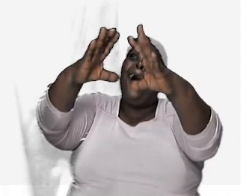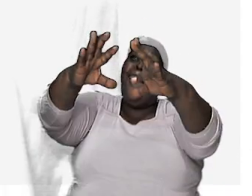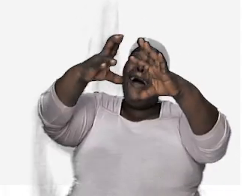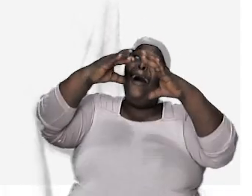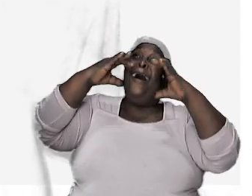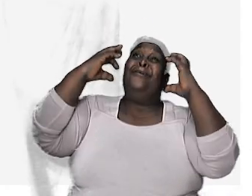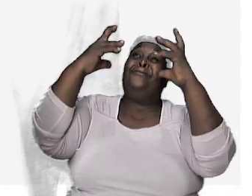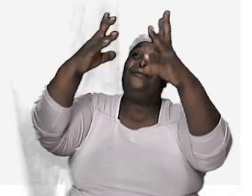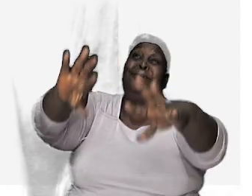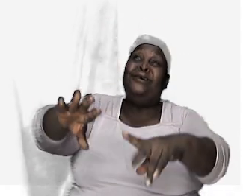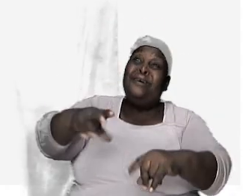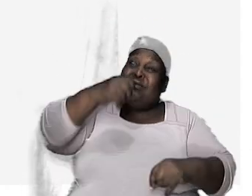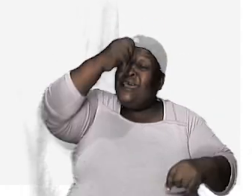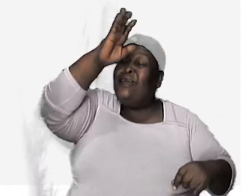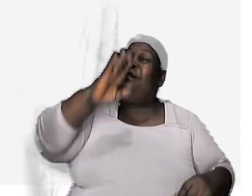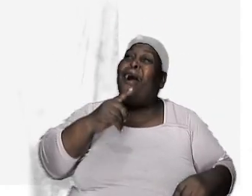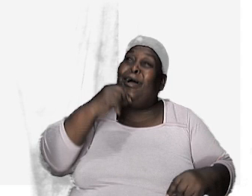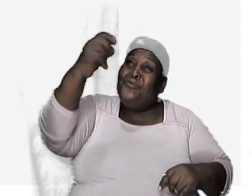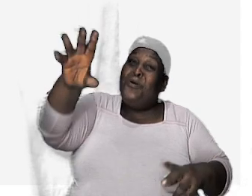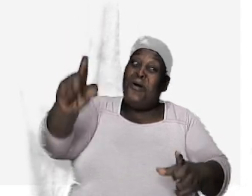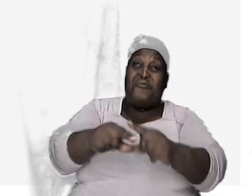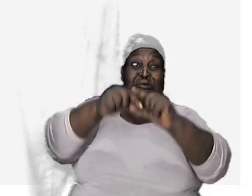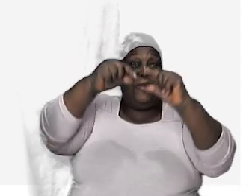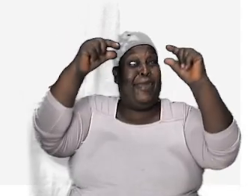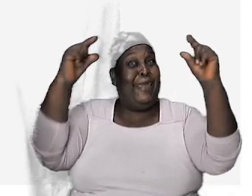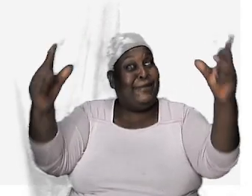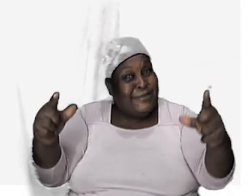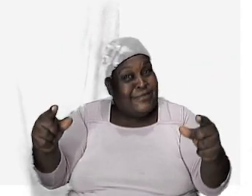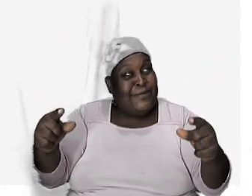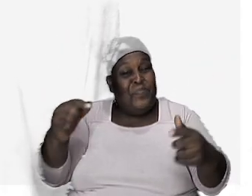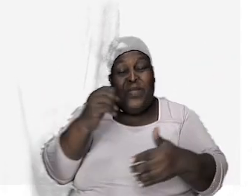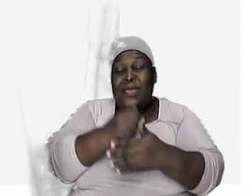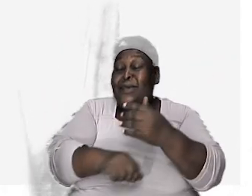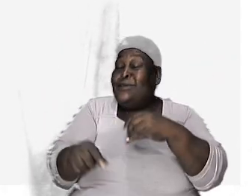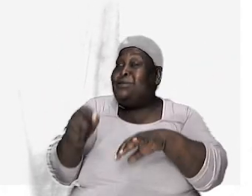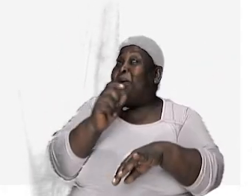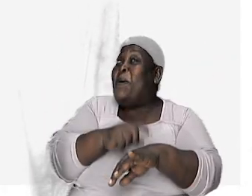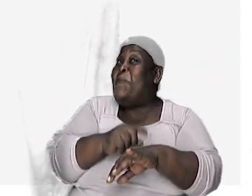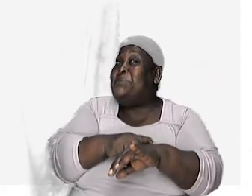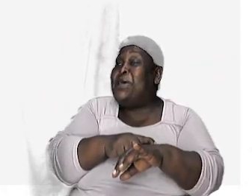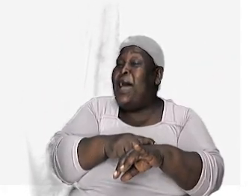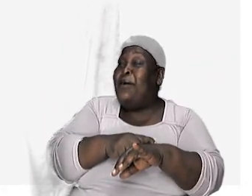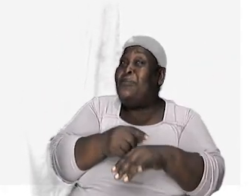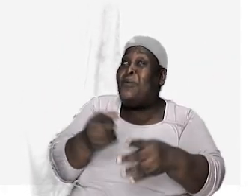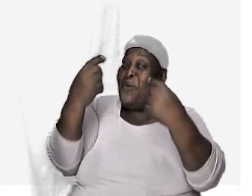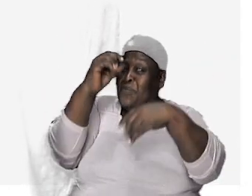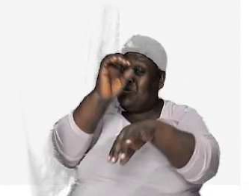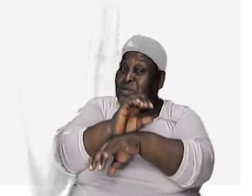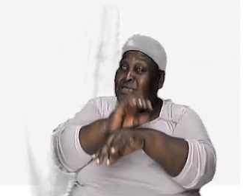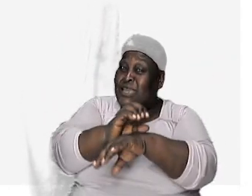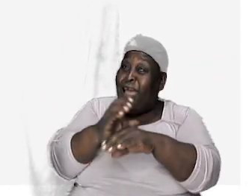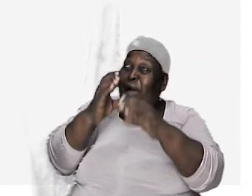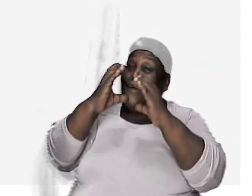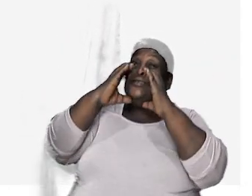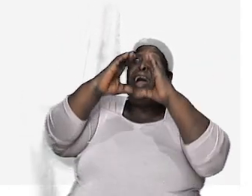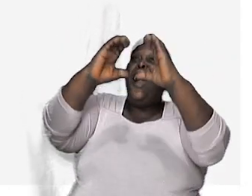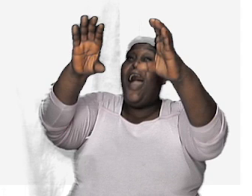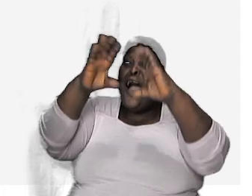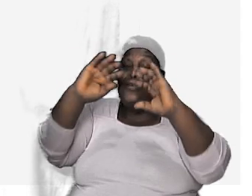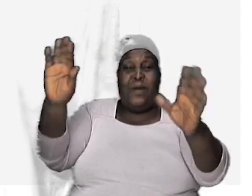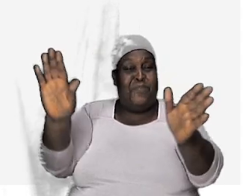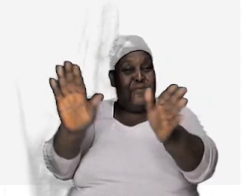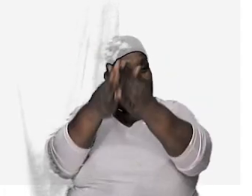God, you are great. You know, sometimes you come to church and you hear they say, shout a praise. Amen. They're right. What you're doing,